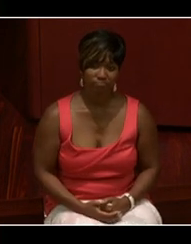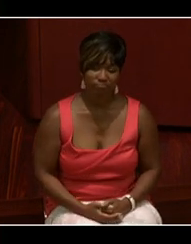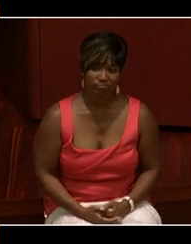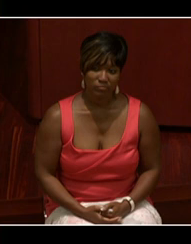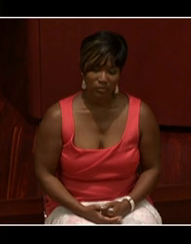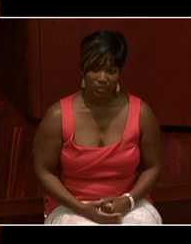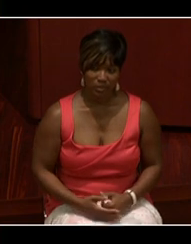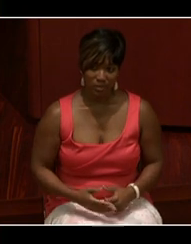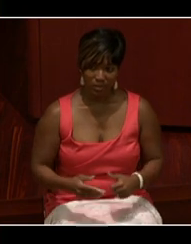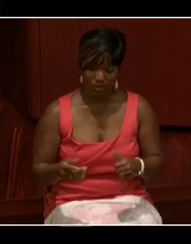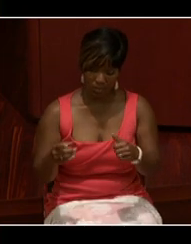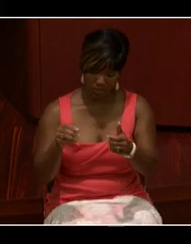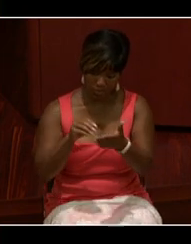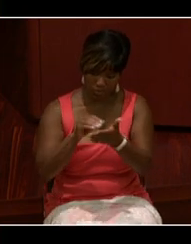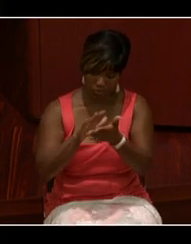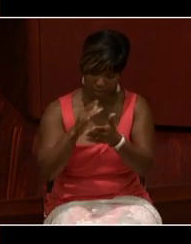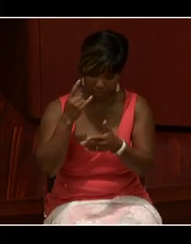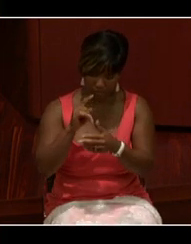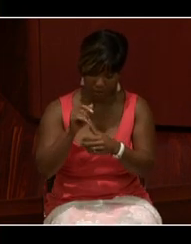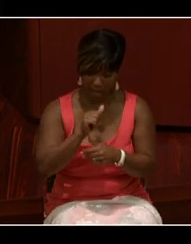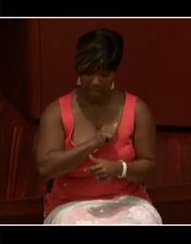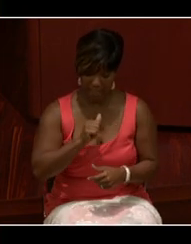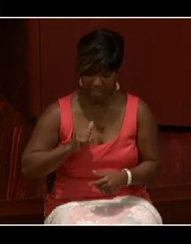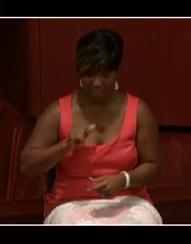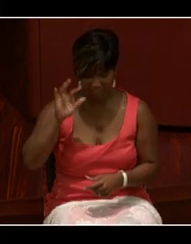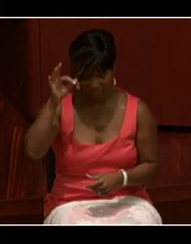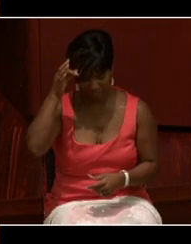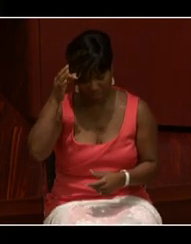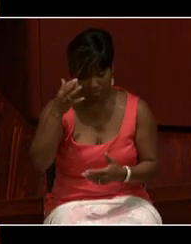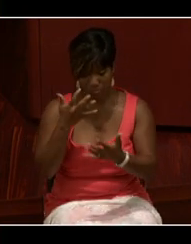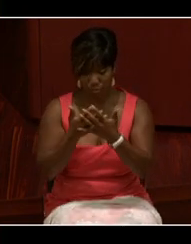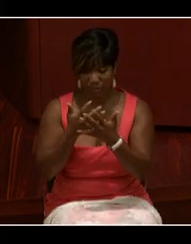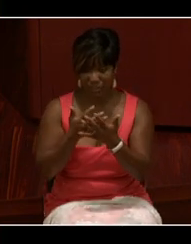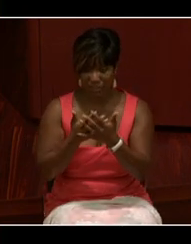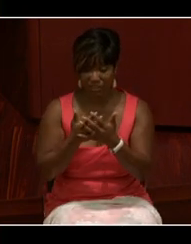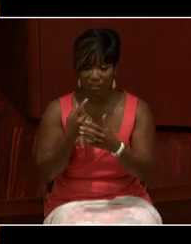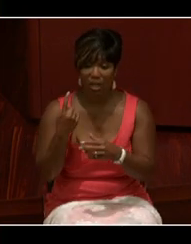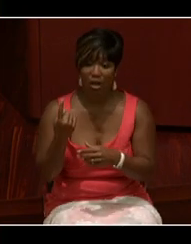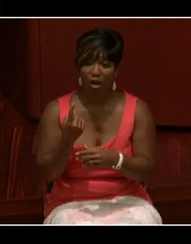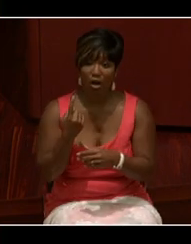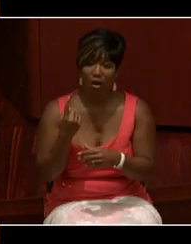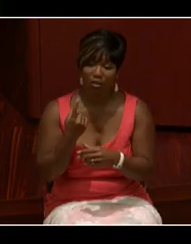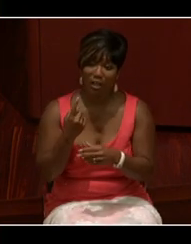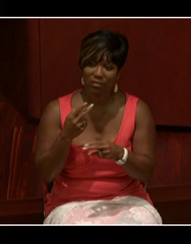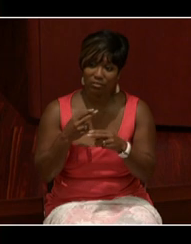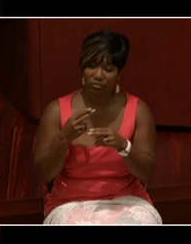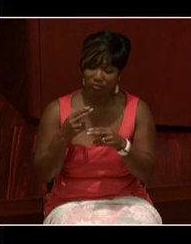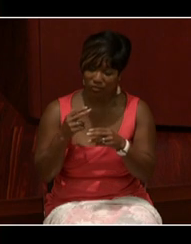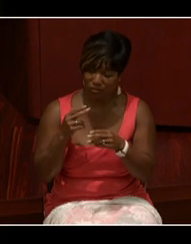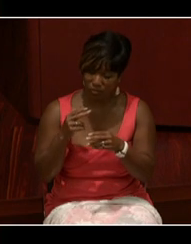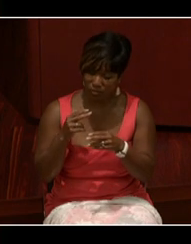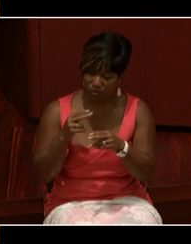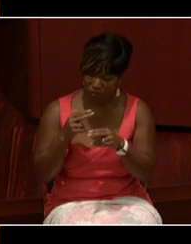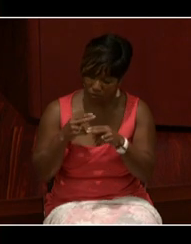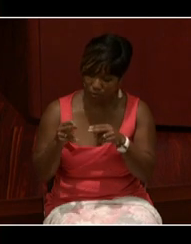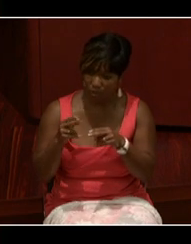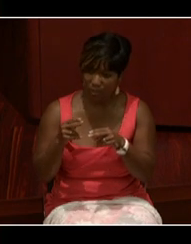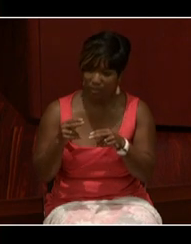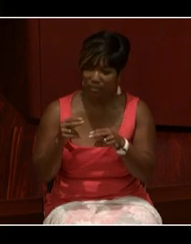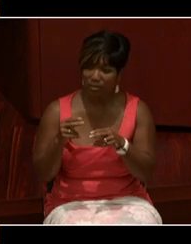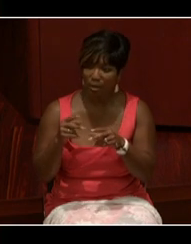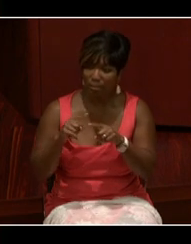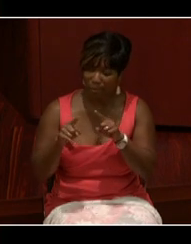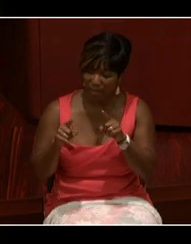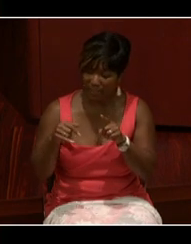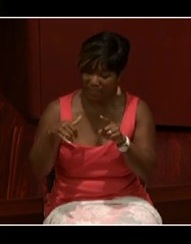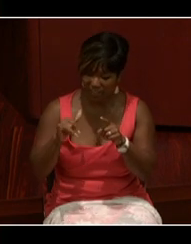The records for the Atlanta Federal Penitentiary cover only a short portion of the penitentiary's history, but this still consists of thousands of